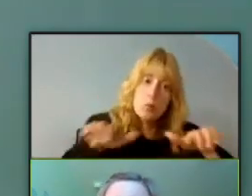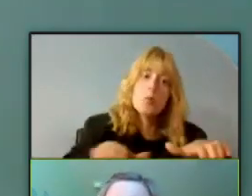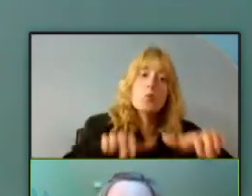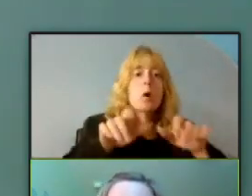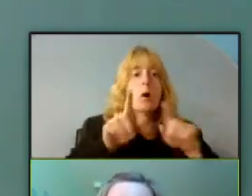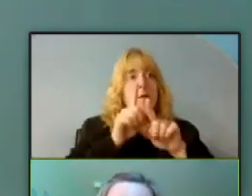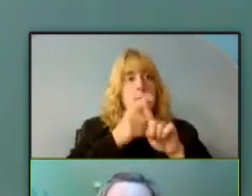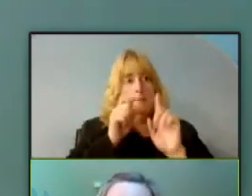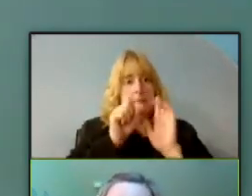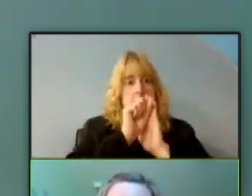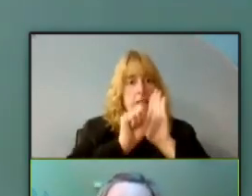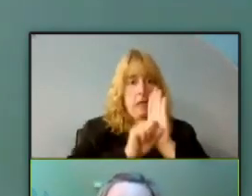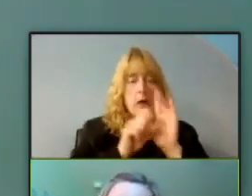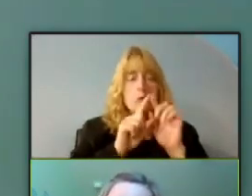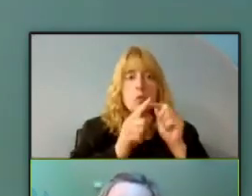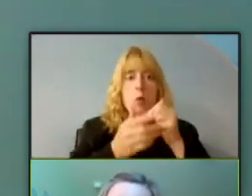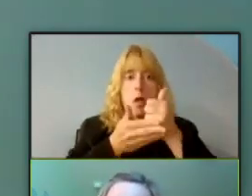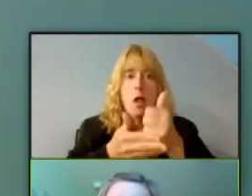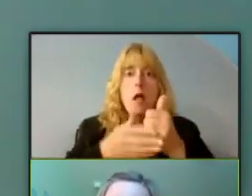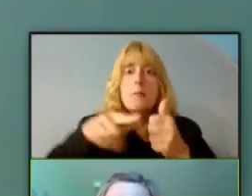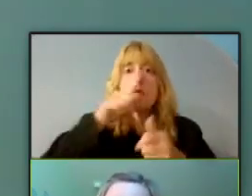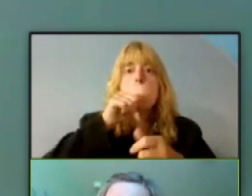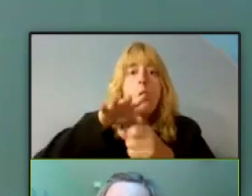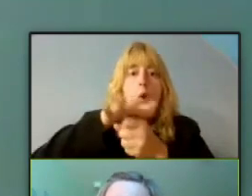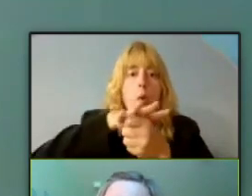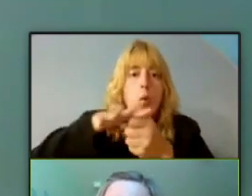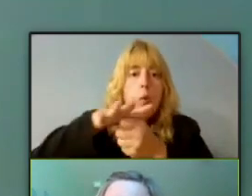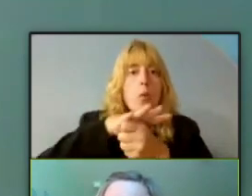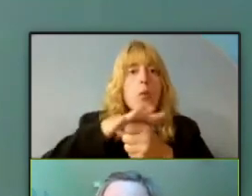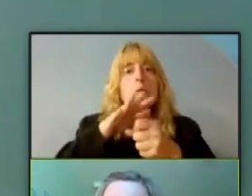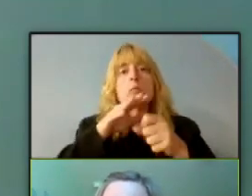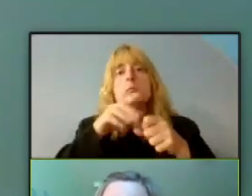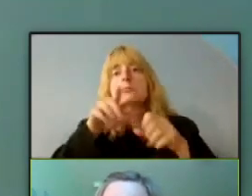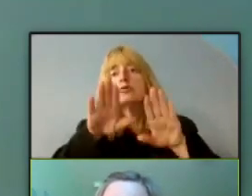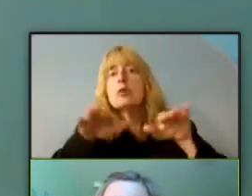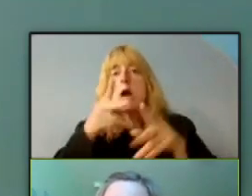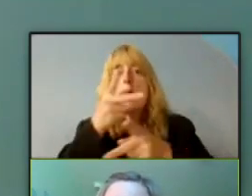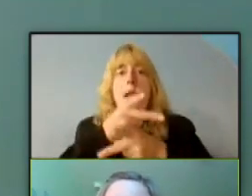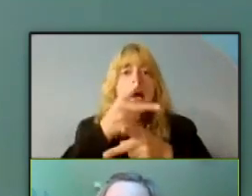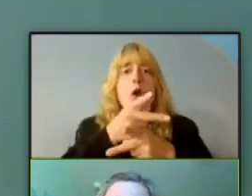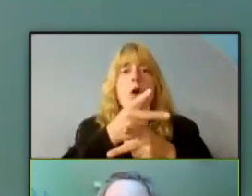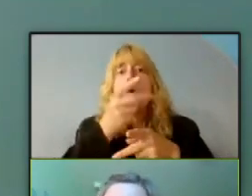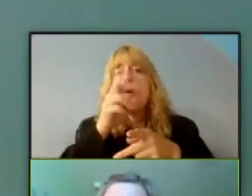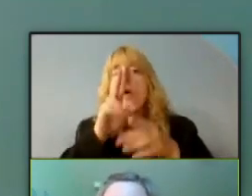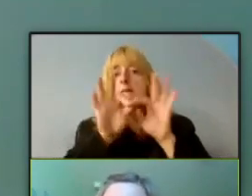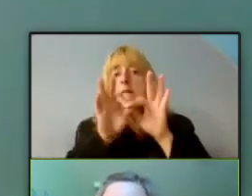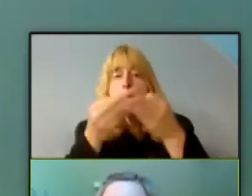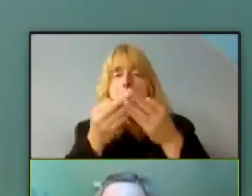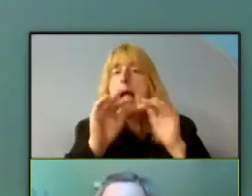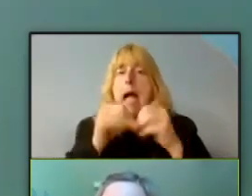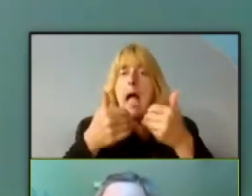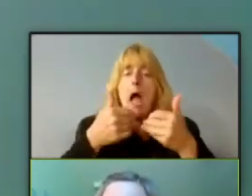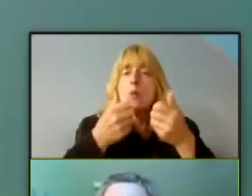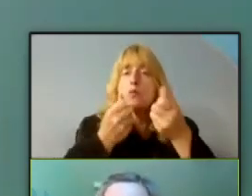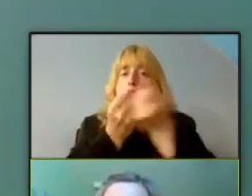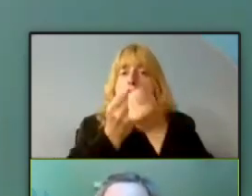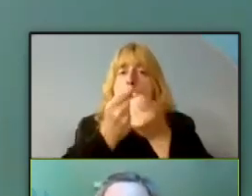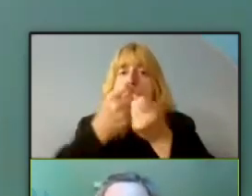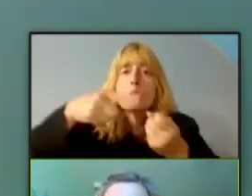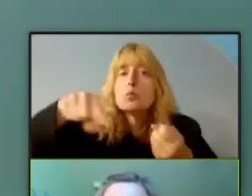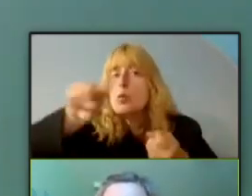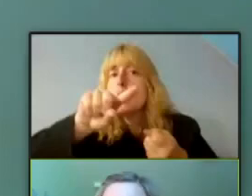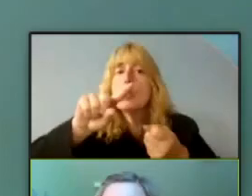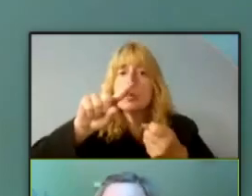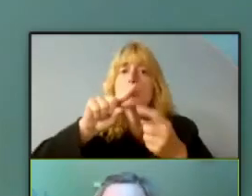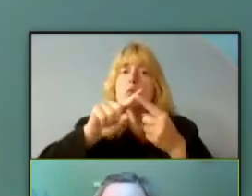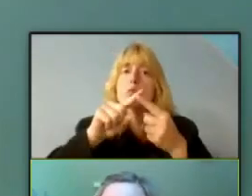partners and childcare providers and families directly to say, how can we support you to creating these safe spaces in light